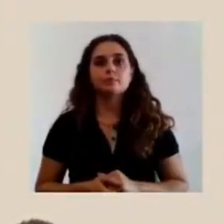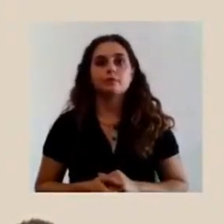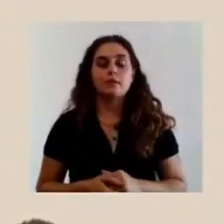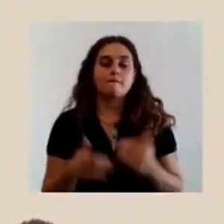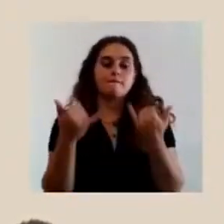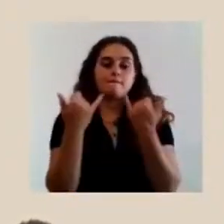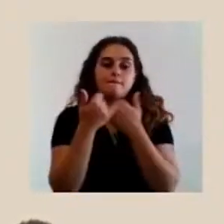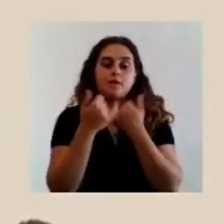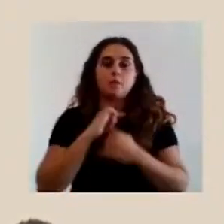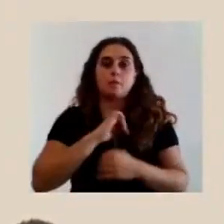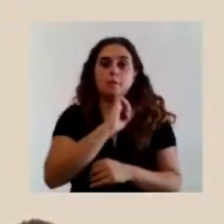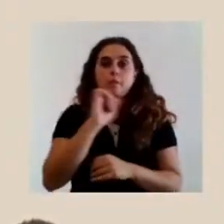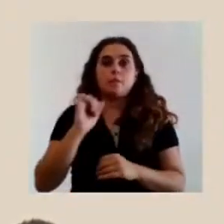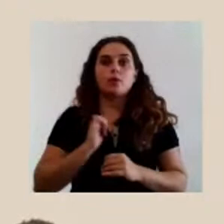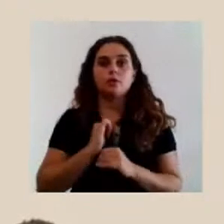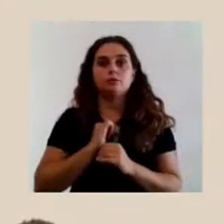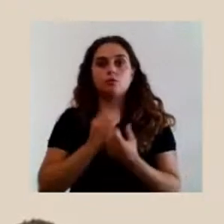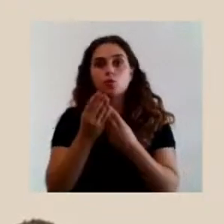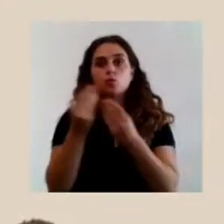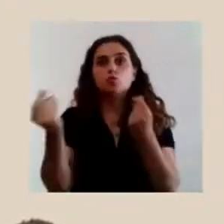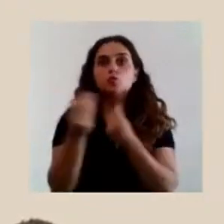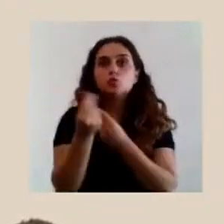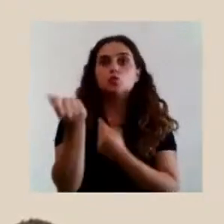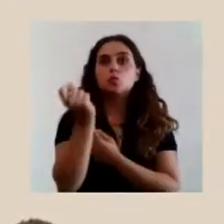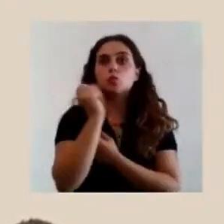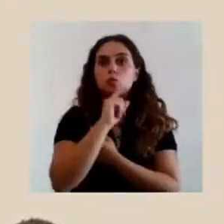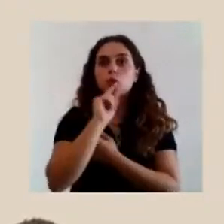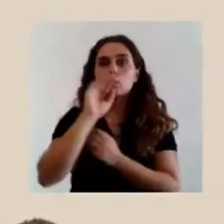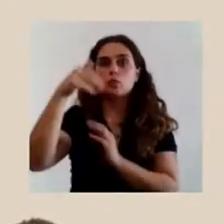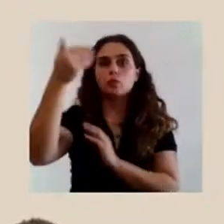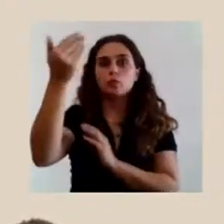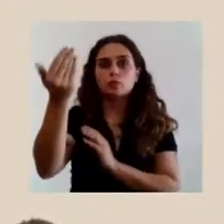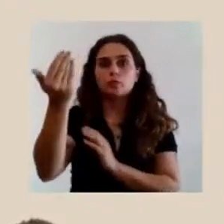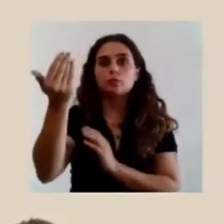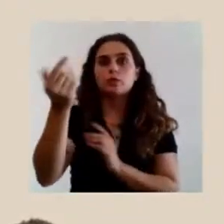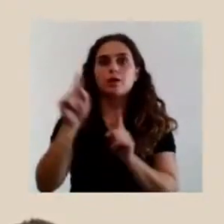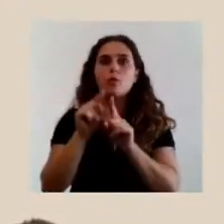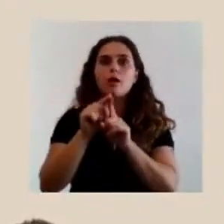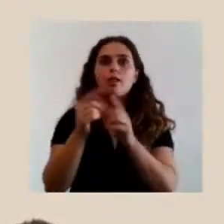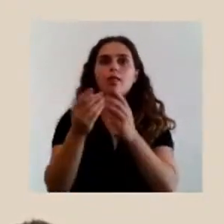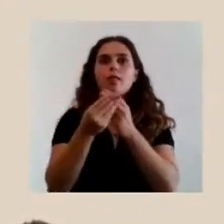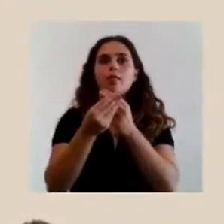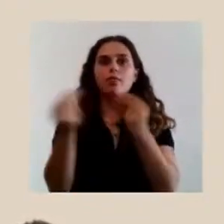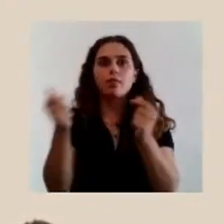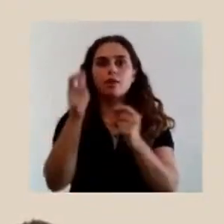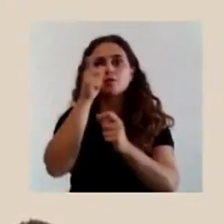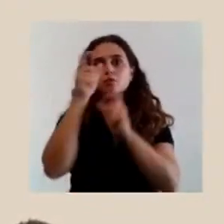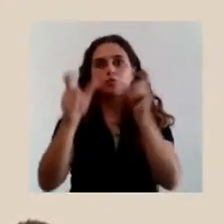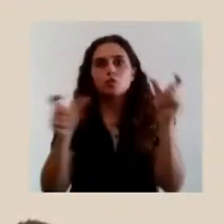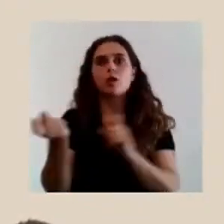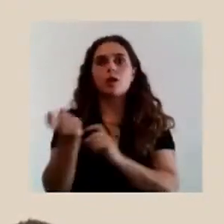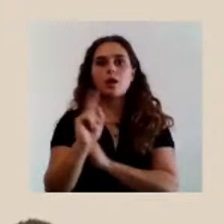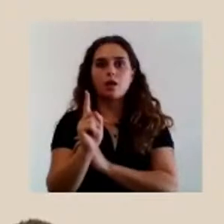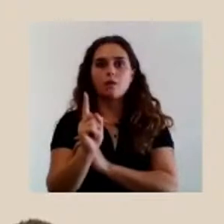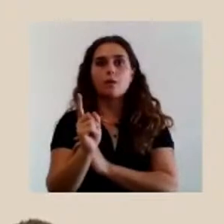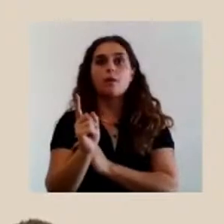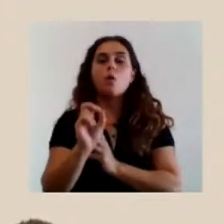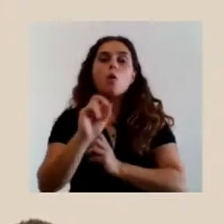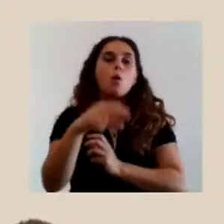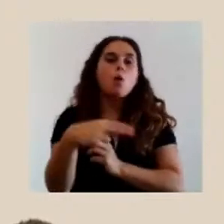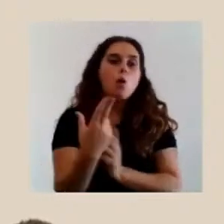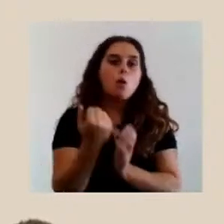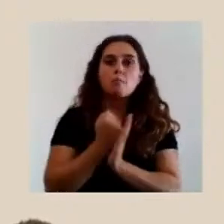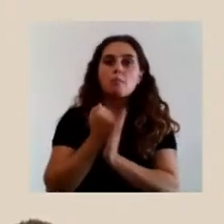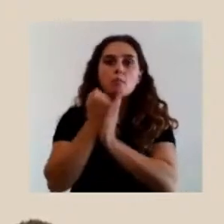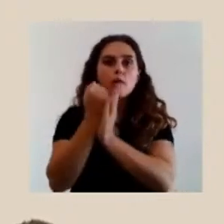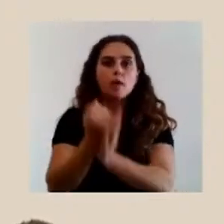Luckily for us, a common solution put forward does not suggest the removal of humans full stop, nor does it